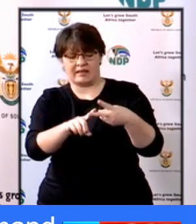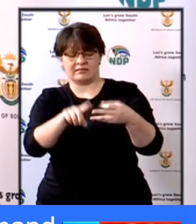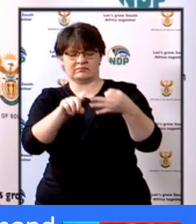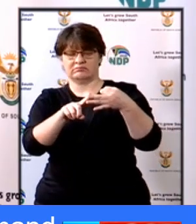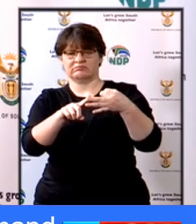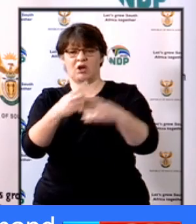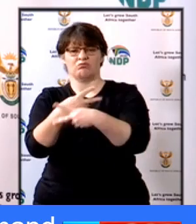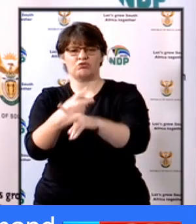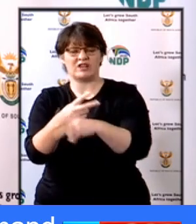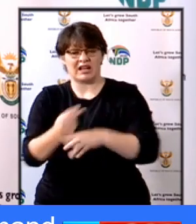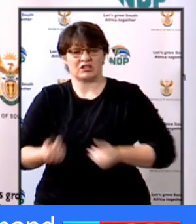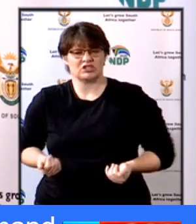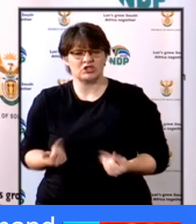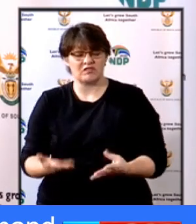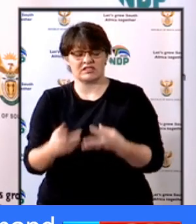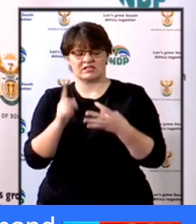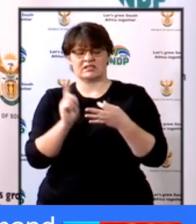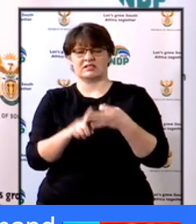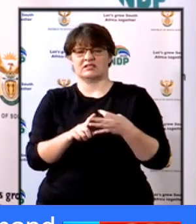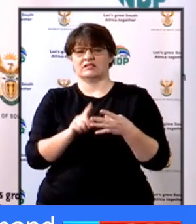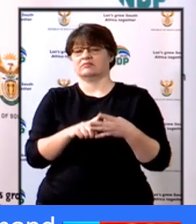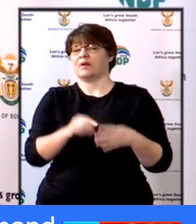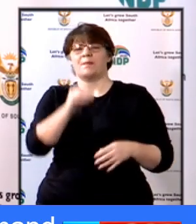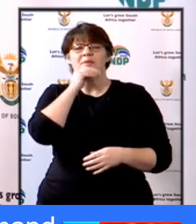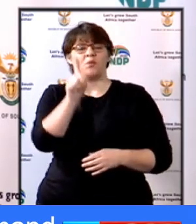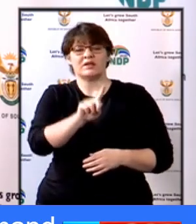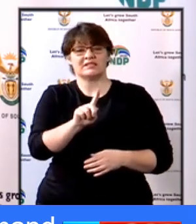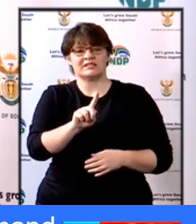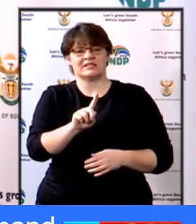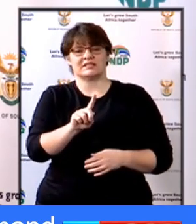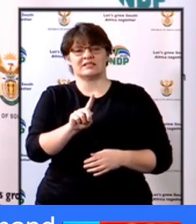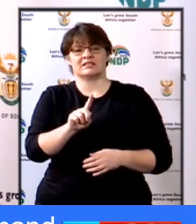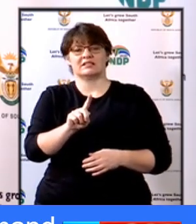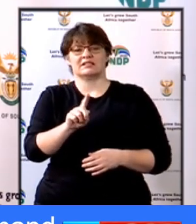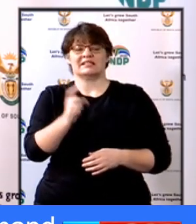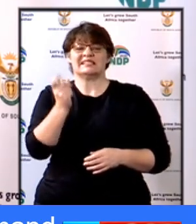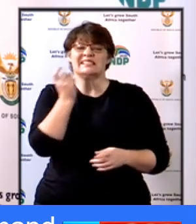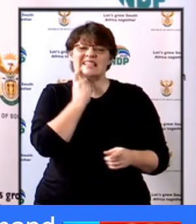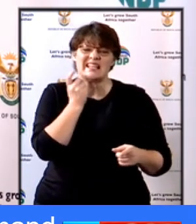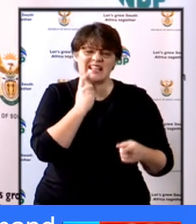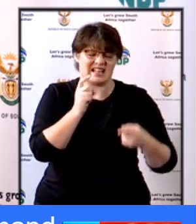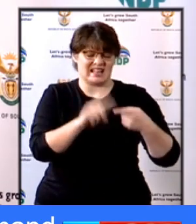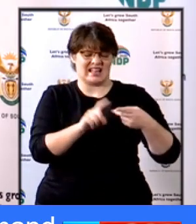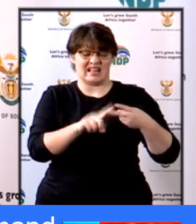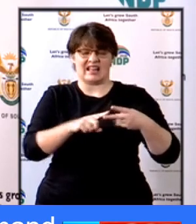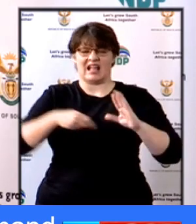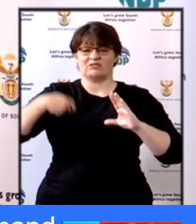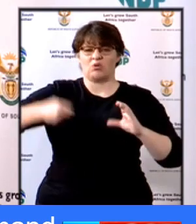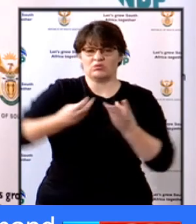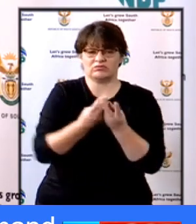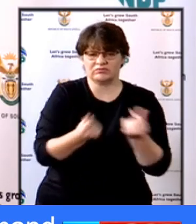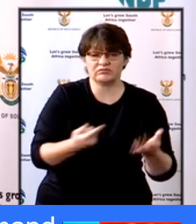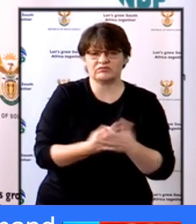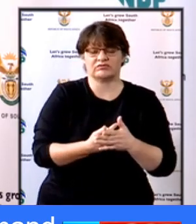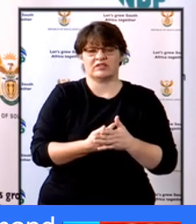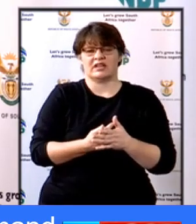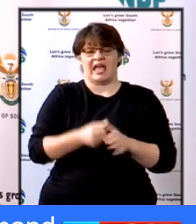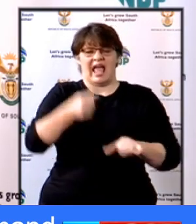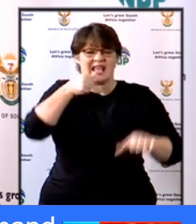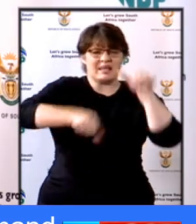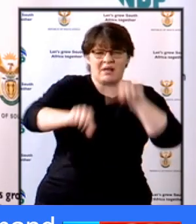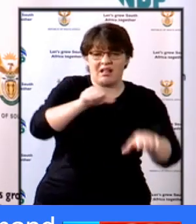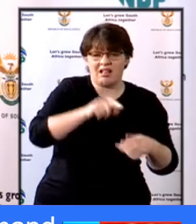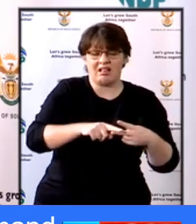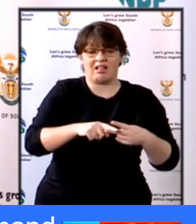the productive services. It means that the country's steel mills and textile operations, the chemical plants,